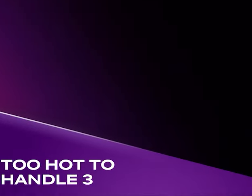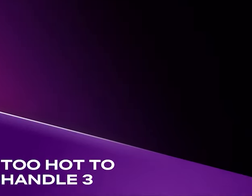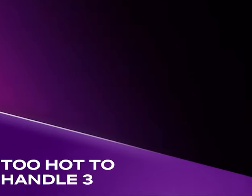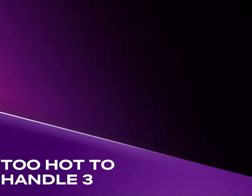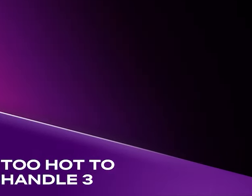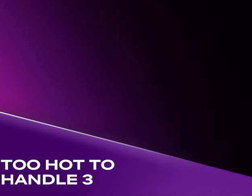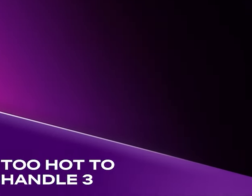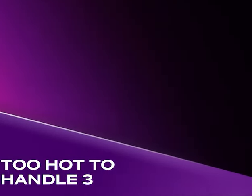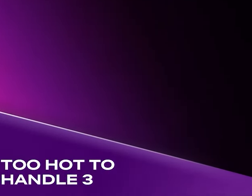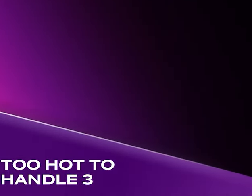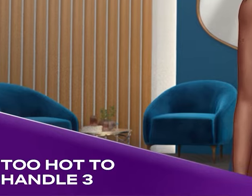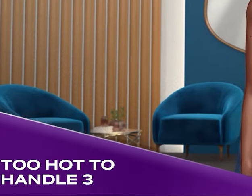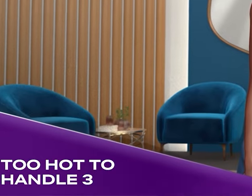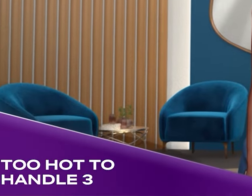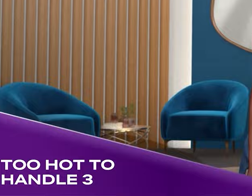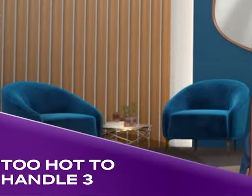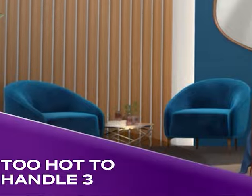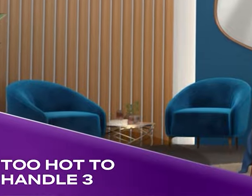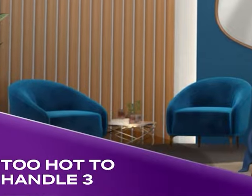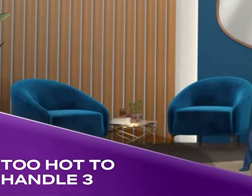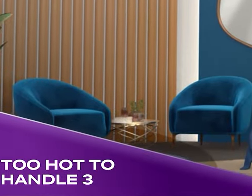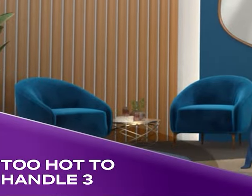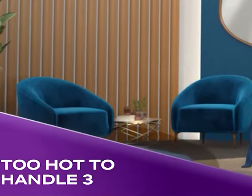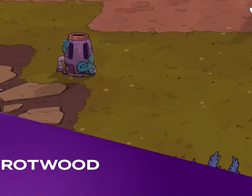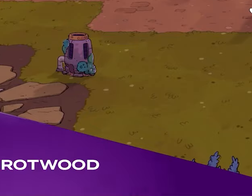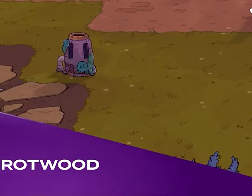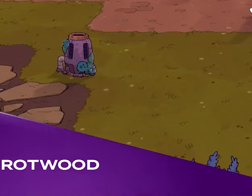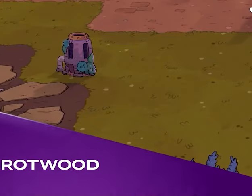Resisting temptation will be hard for you.